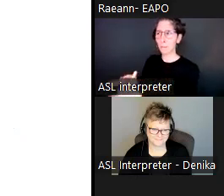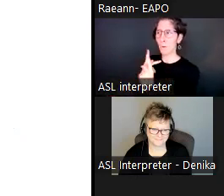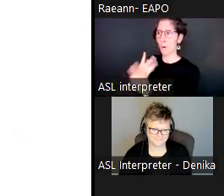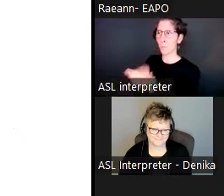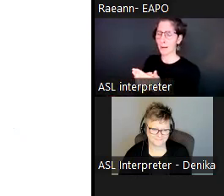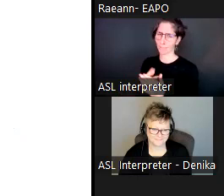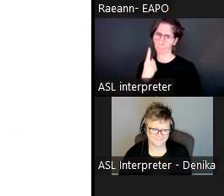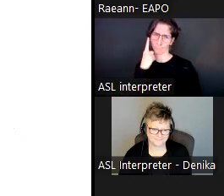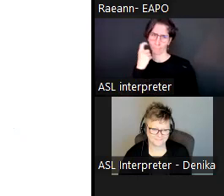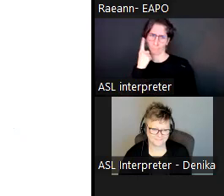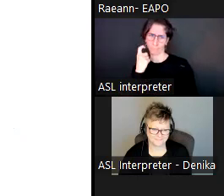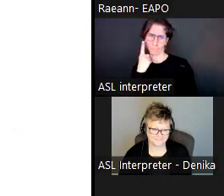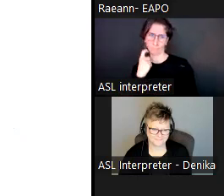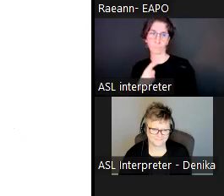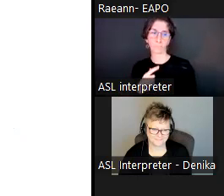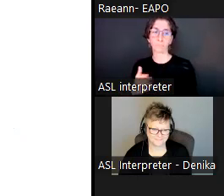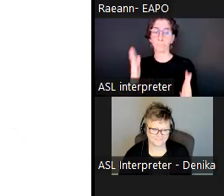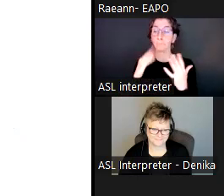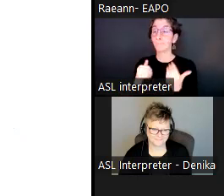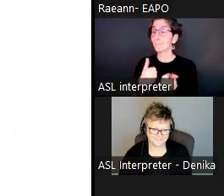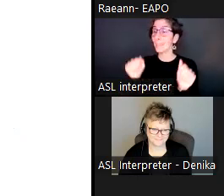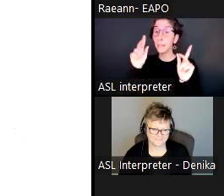anyone who can't meet in person.